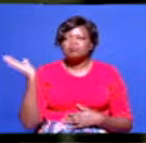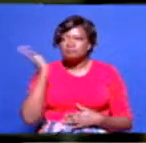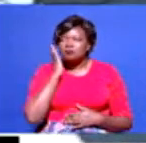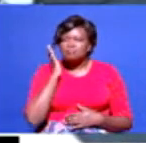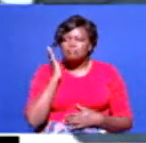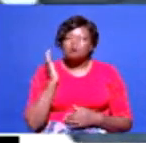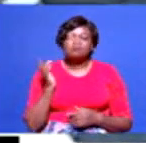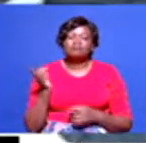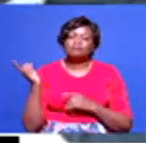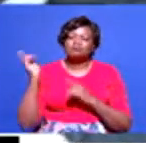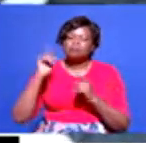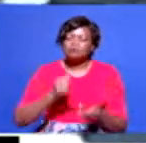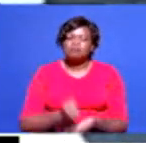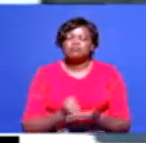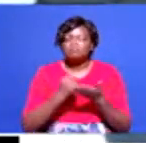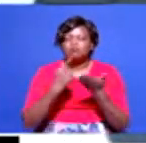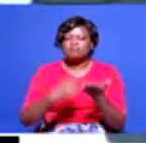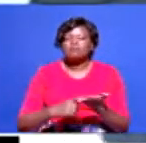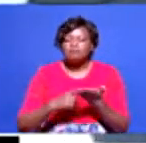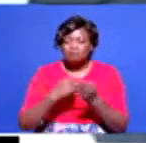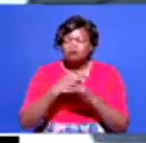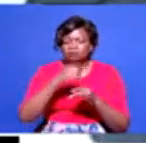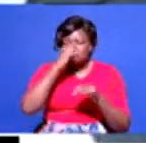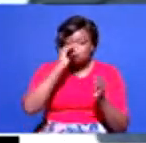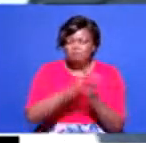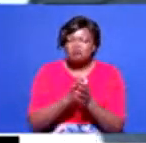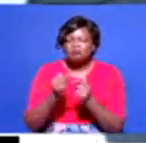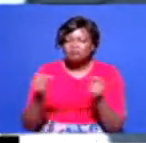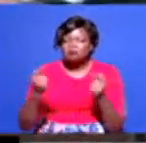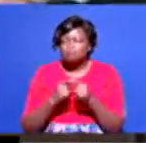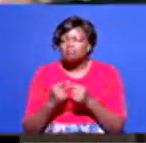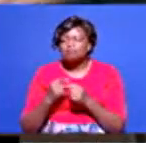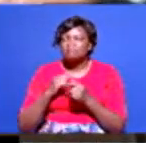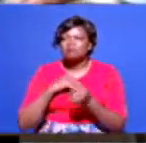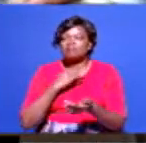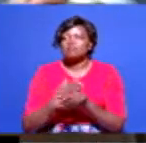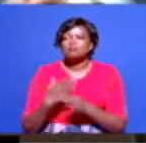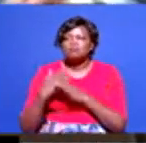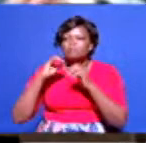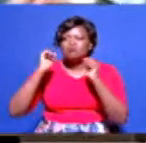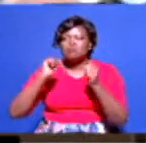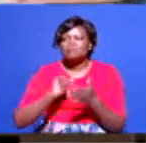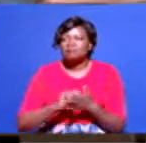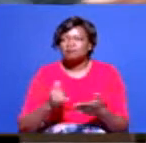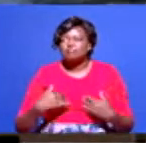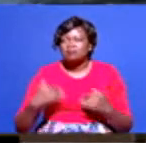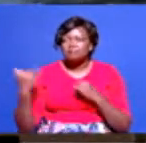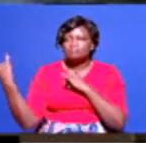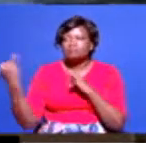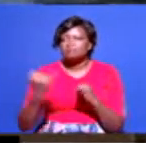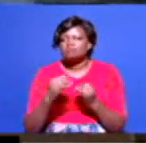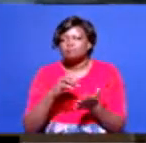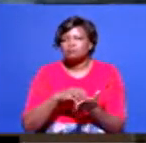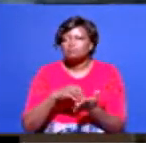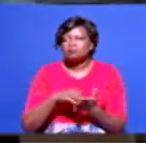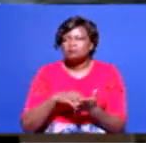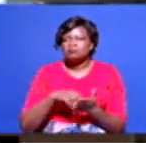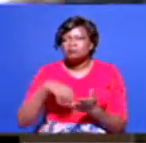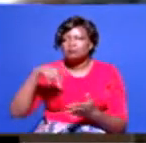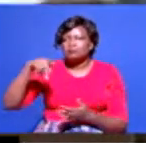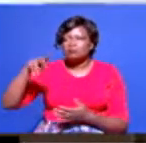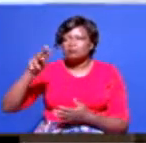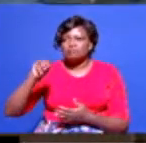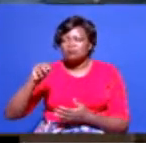the talks between the government and the opposition, where a power-sharing agreement was reached, reintroducing the position of Prime Minister into